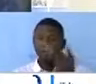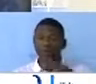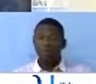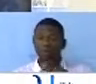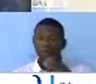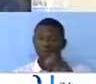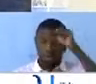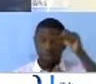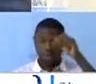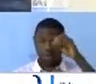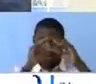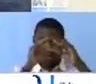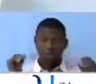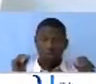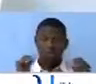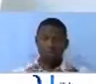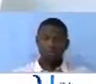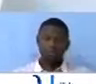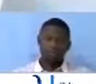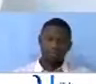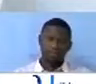not know,